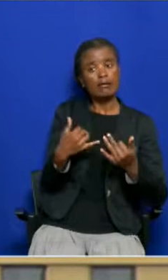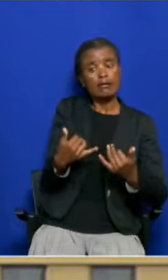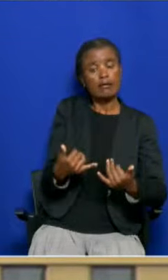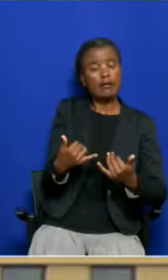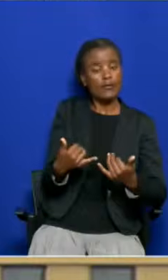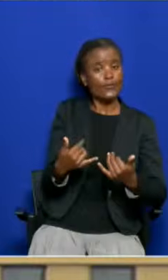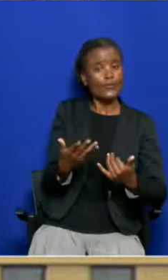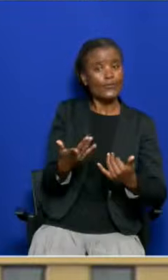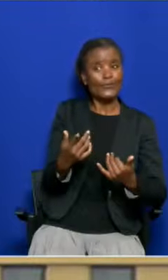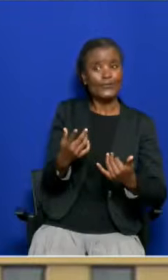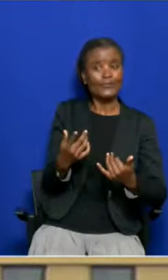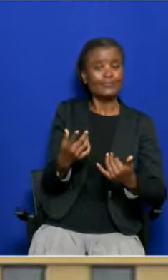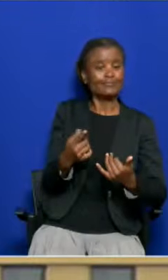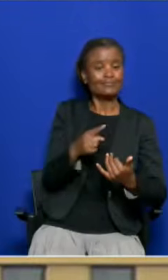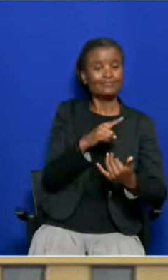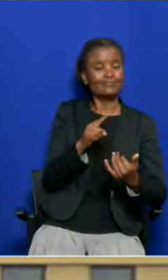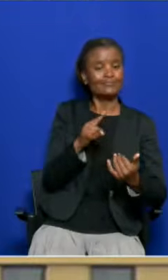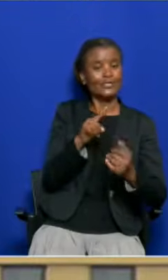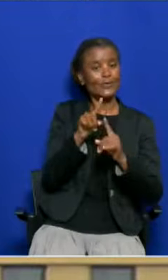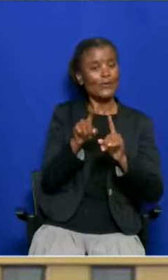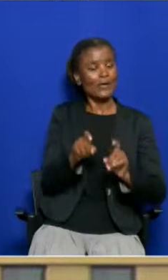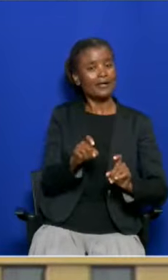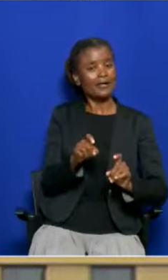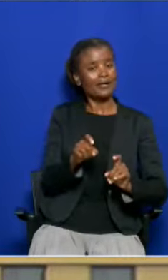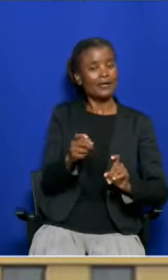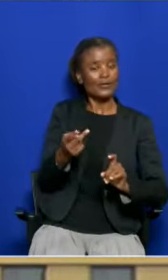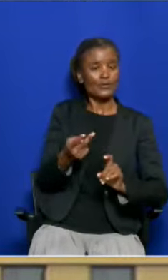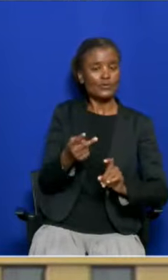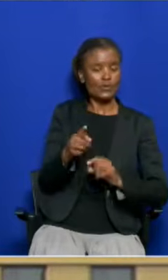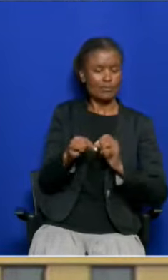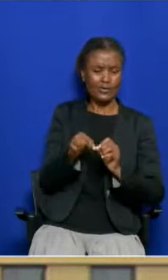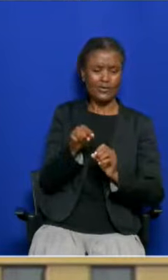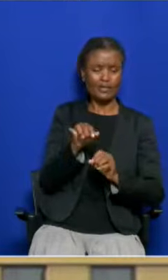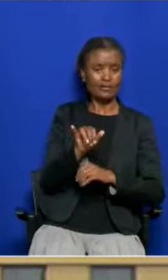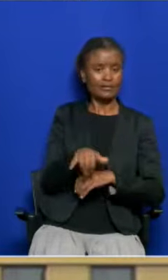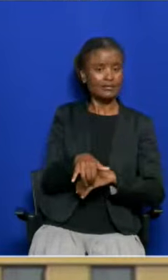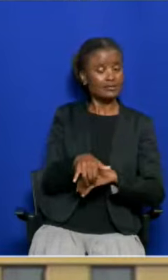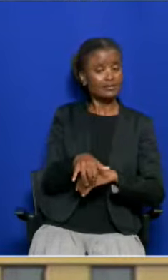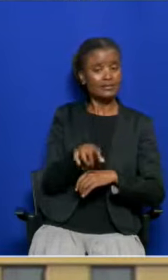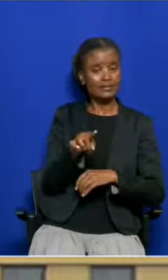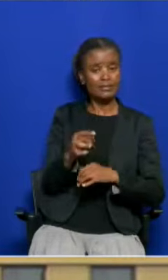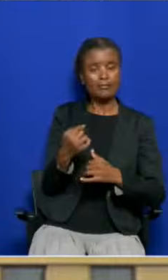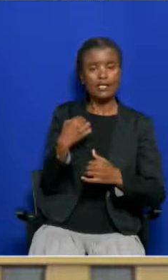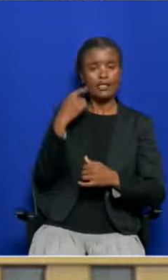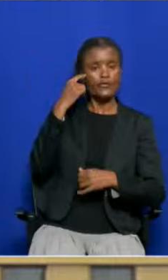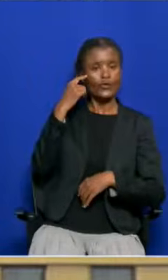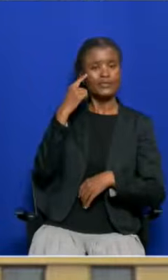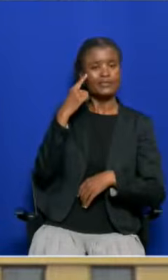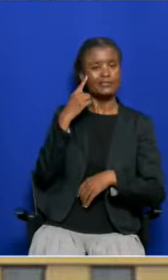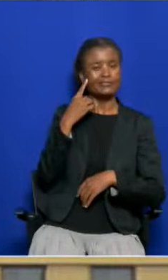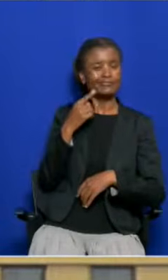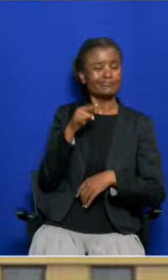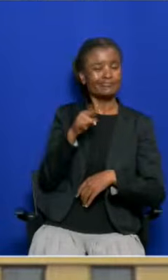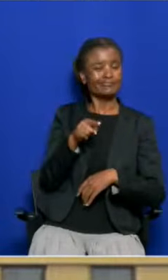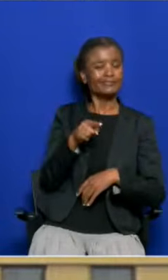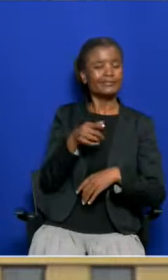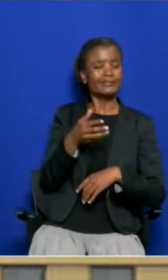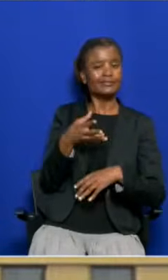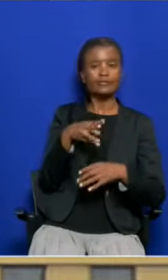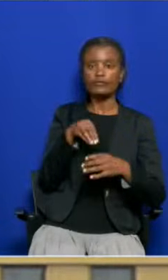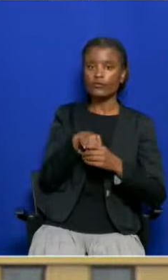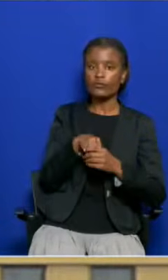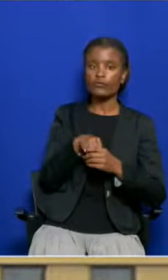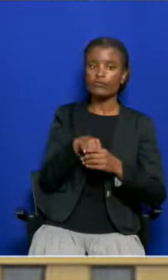inquire as well about this. I thought because of that one was part and parcel of the family. I